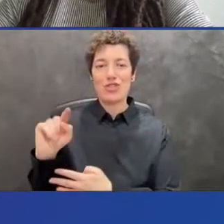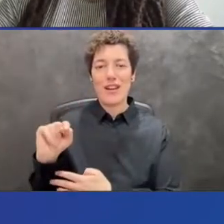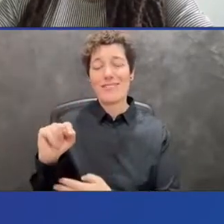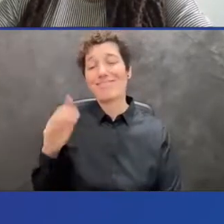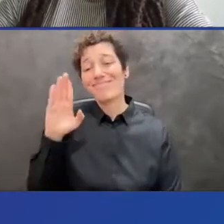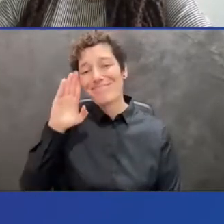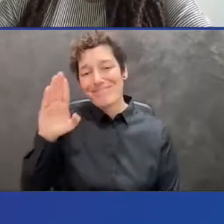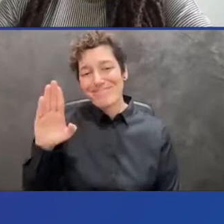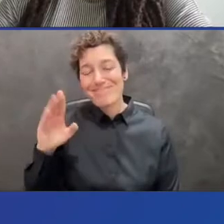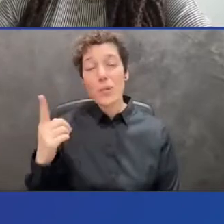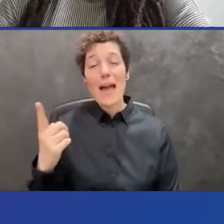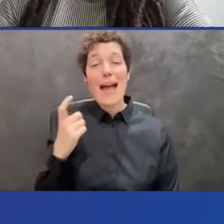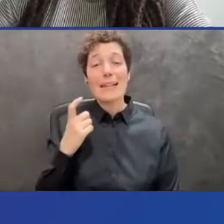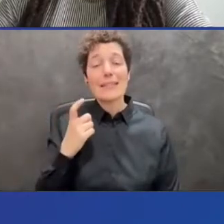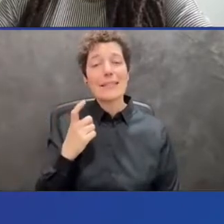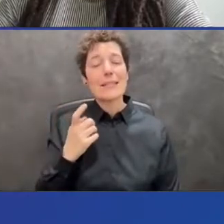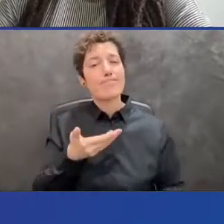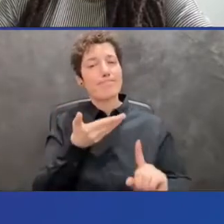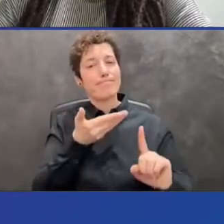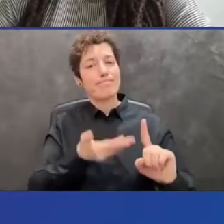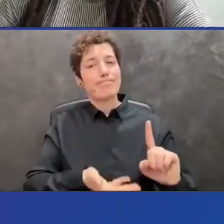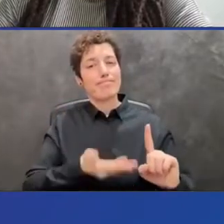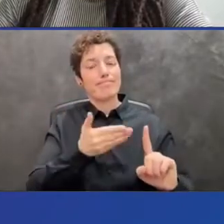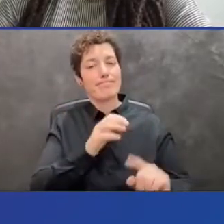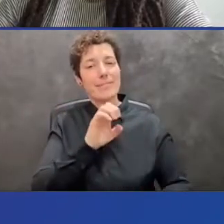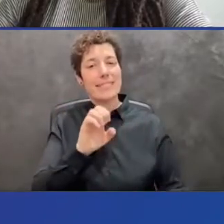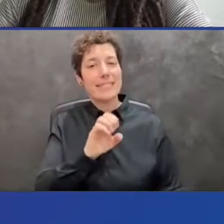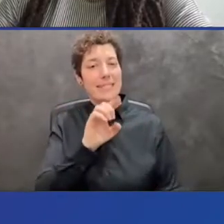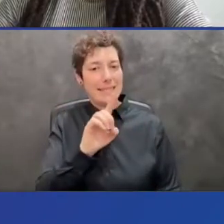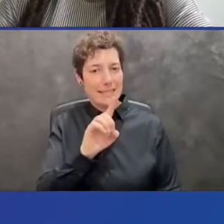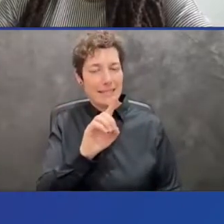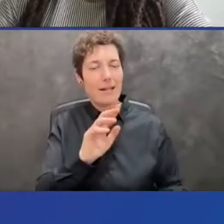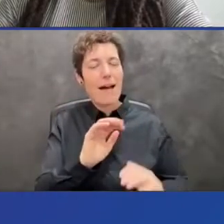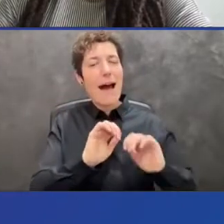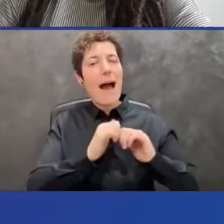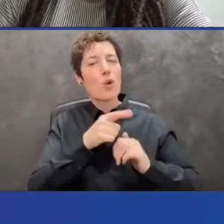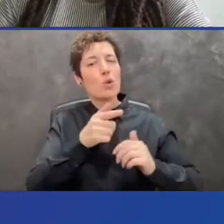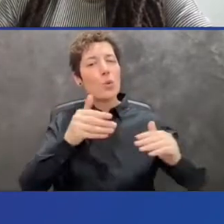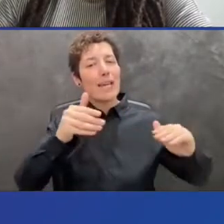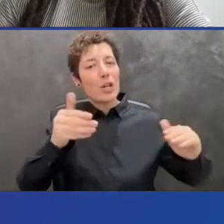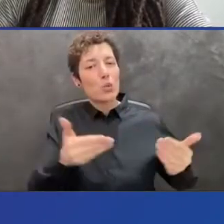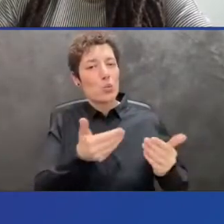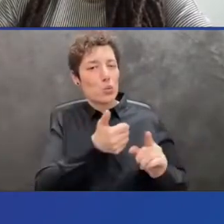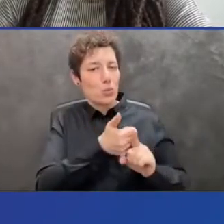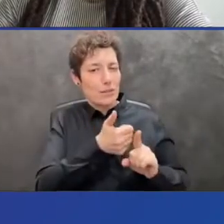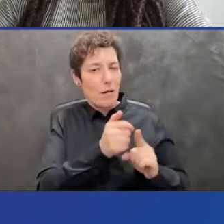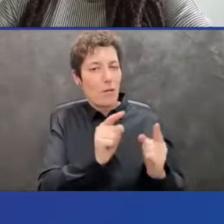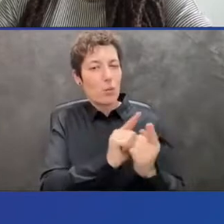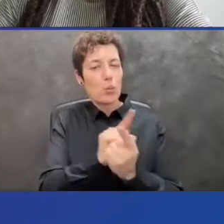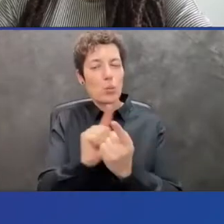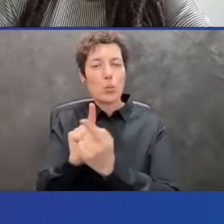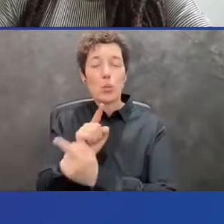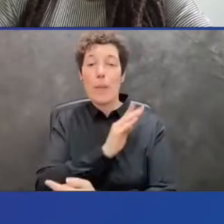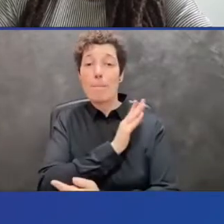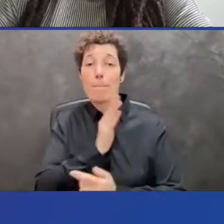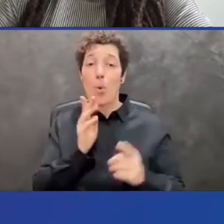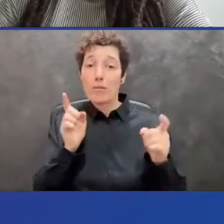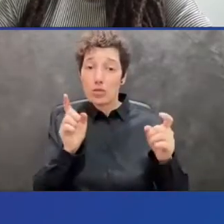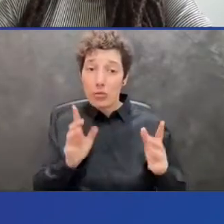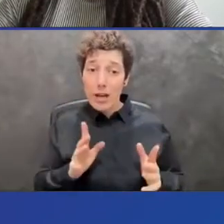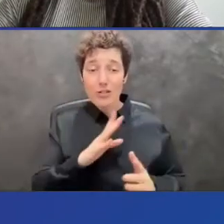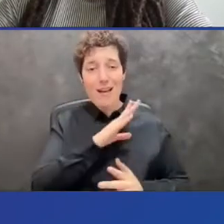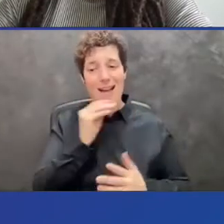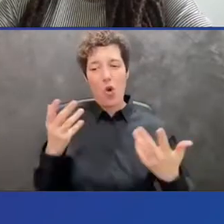question is, as an AD, how did you introduce yourself to the board of directors and or already established dance